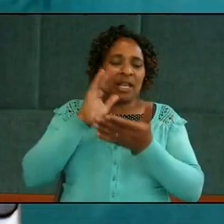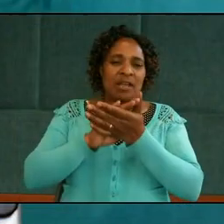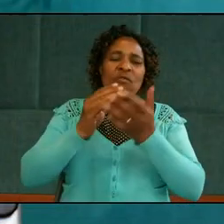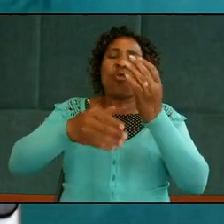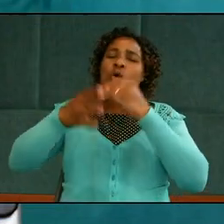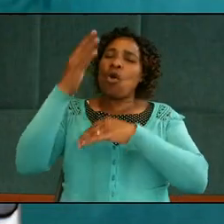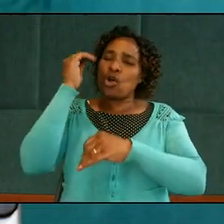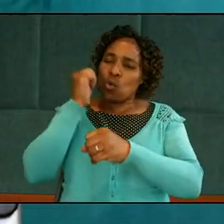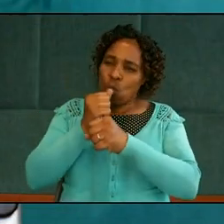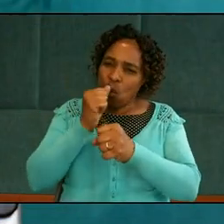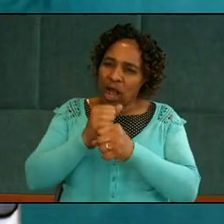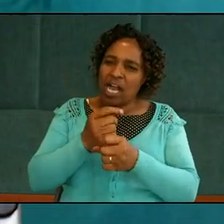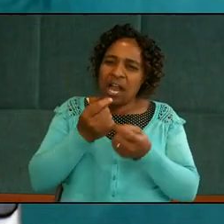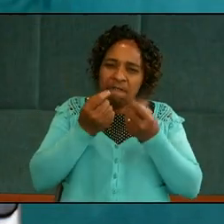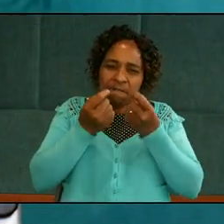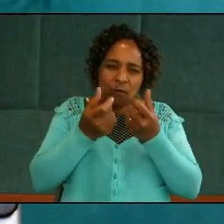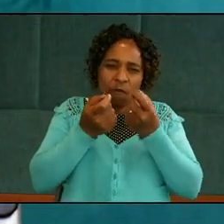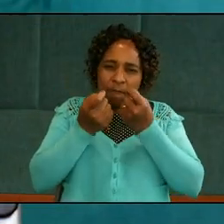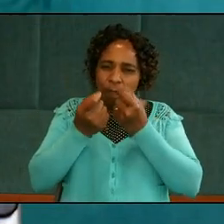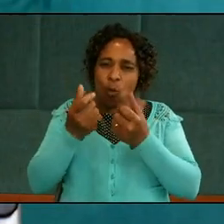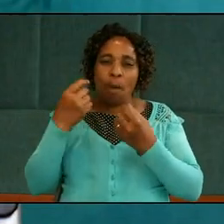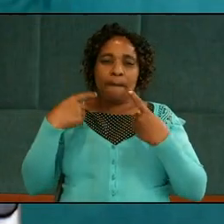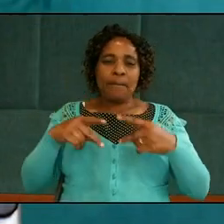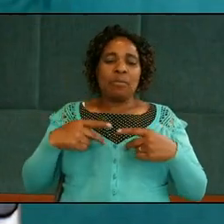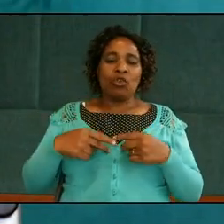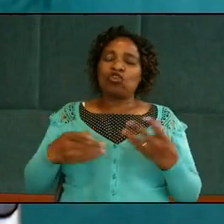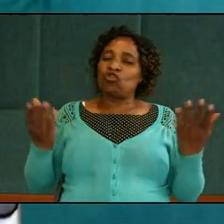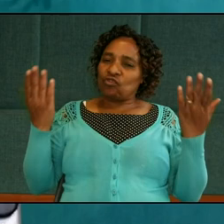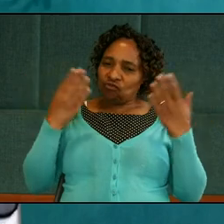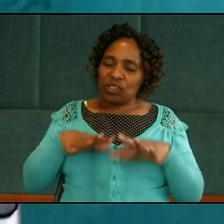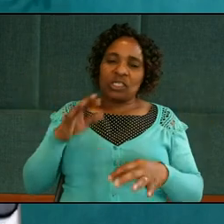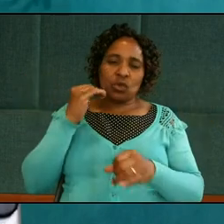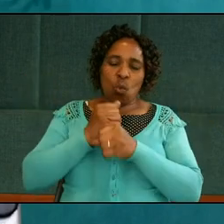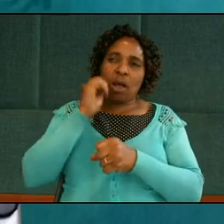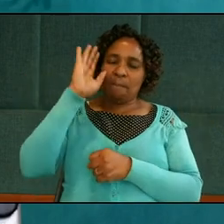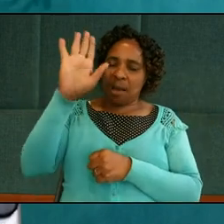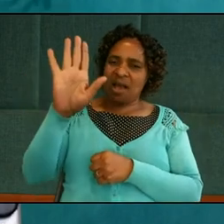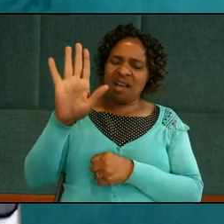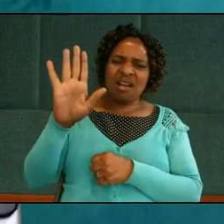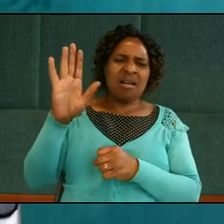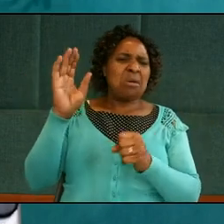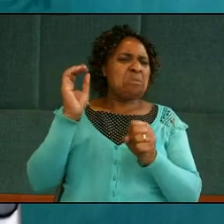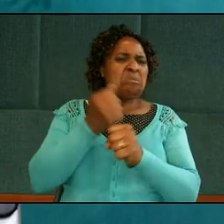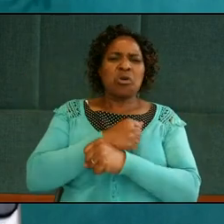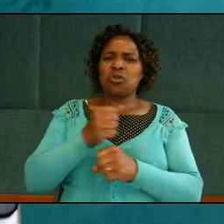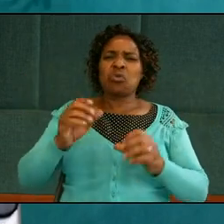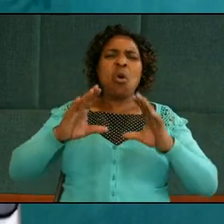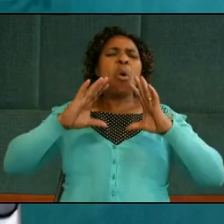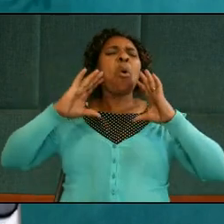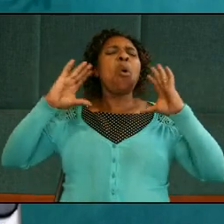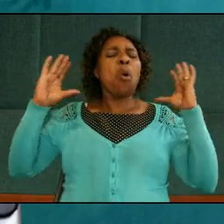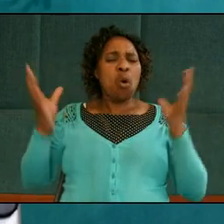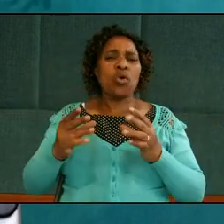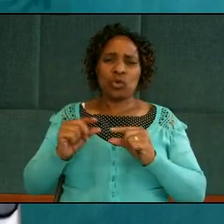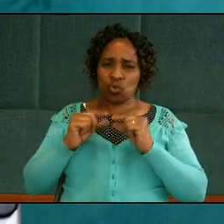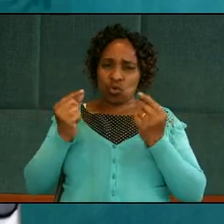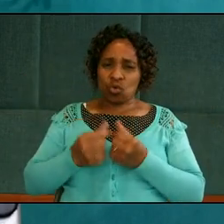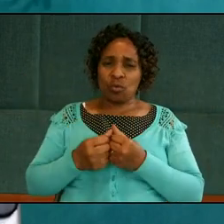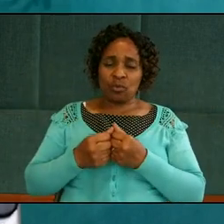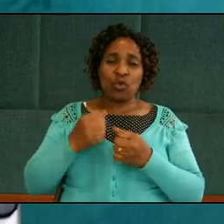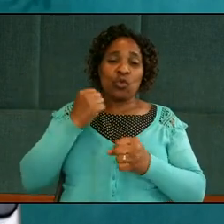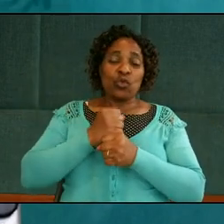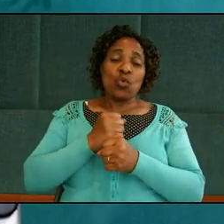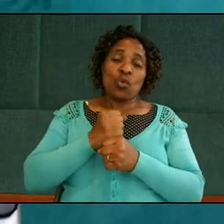work with just a few people to accomplish his work. He doesn't need the whole group to actually do a